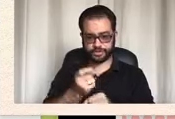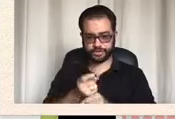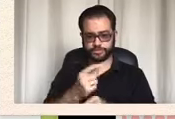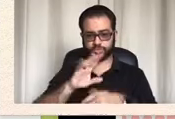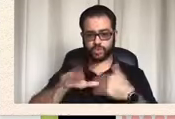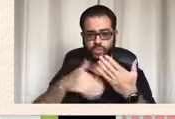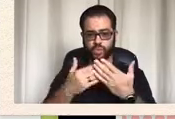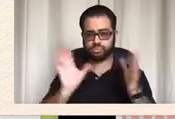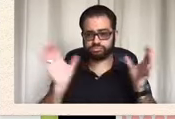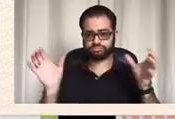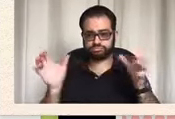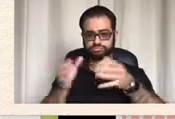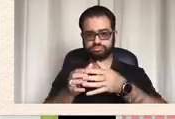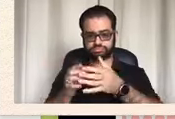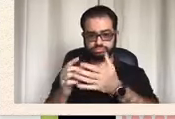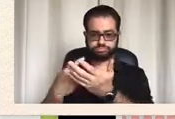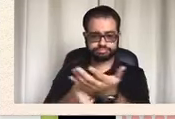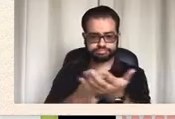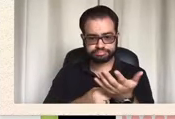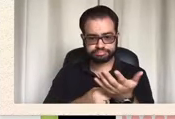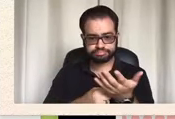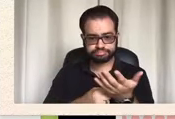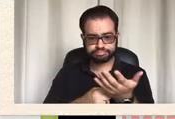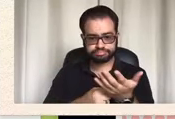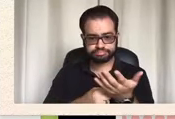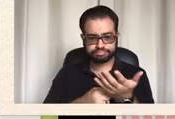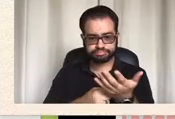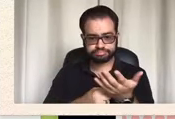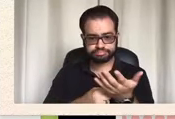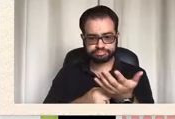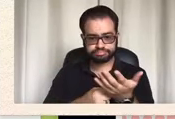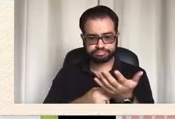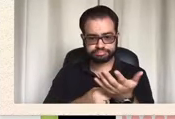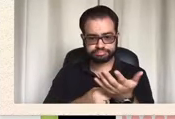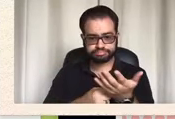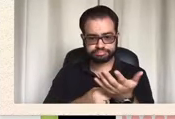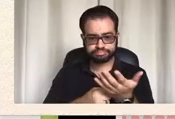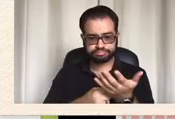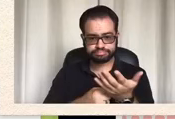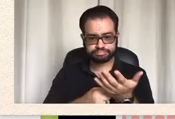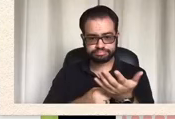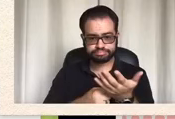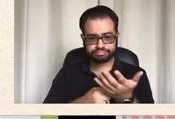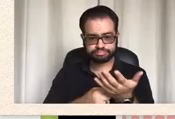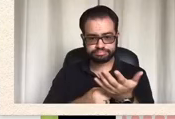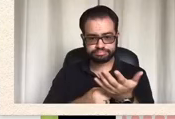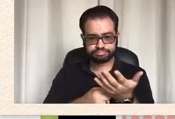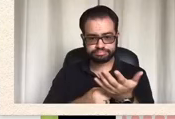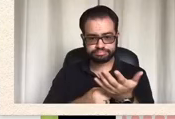vote on issues that affect our organization. And we